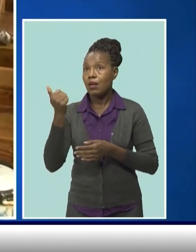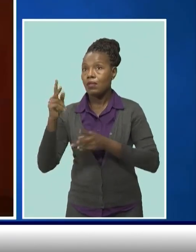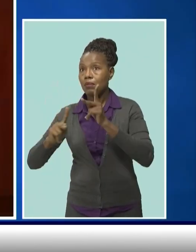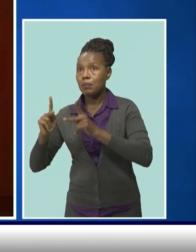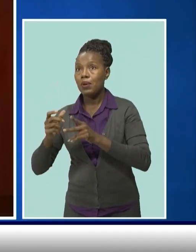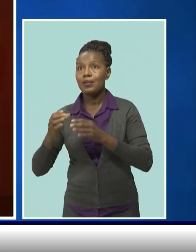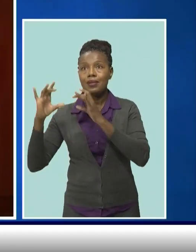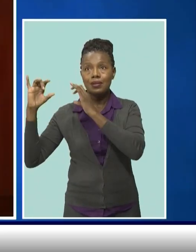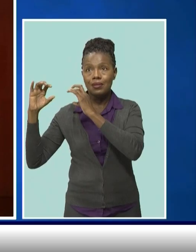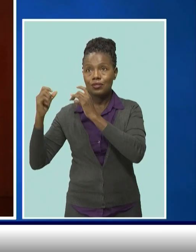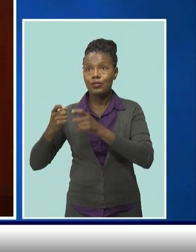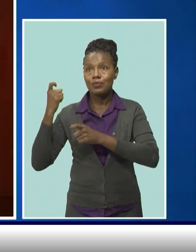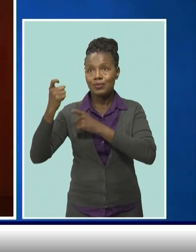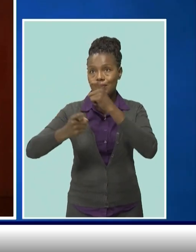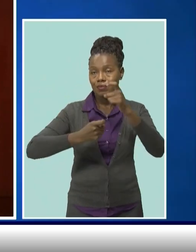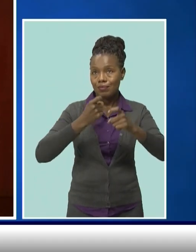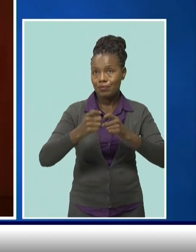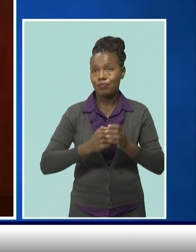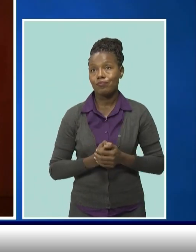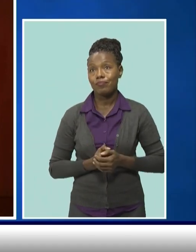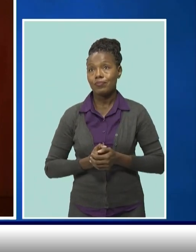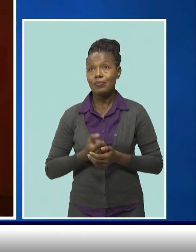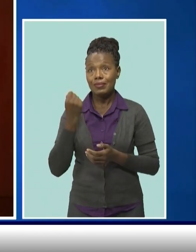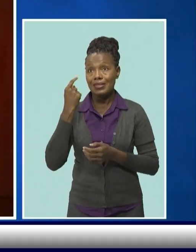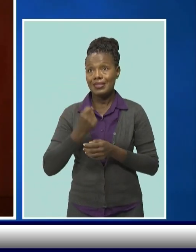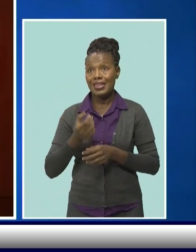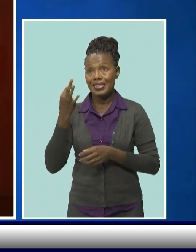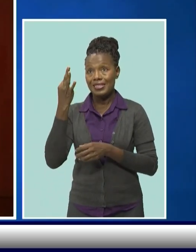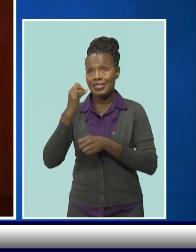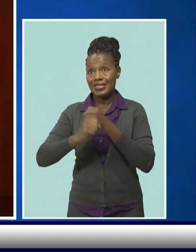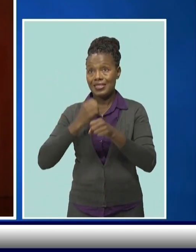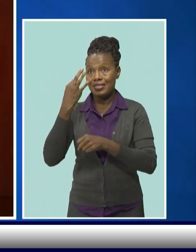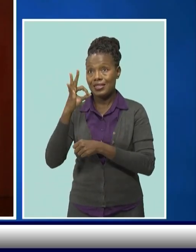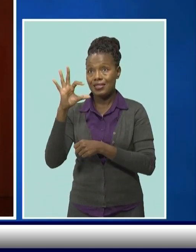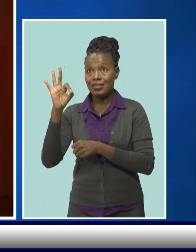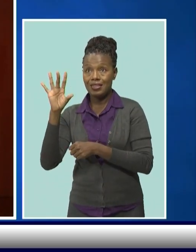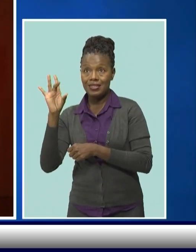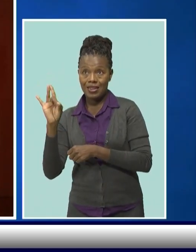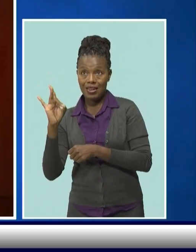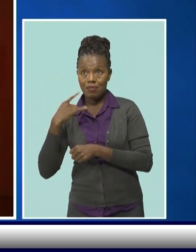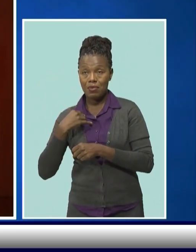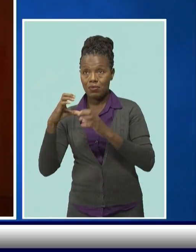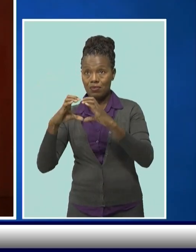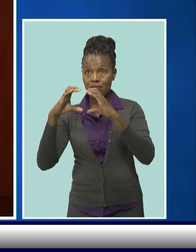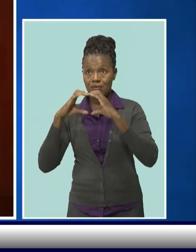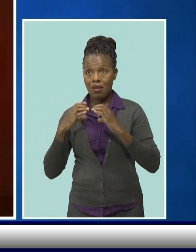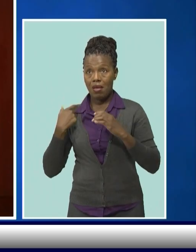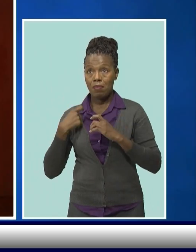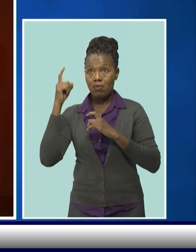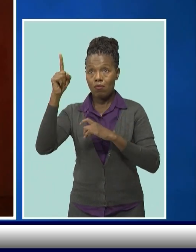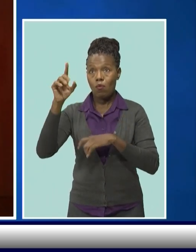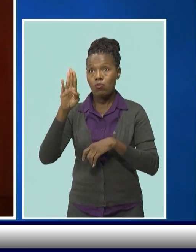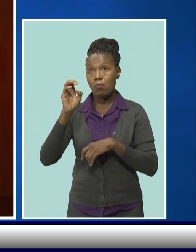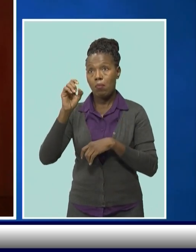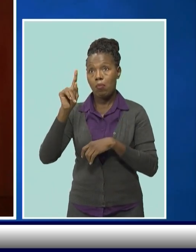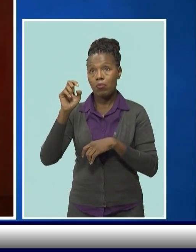was given a National Development Scholarship in 1998, which allowed me to go to college in Boston to have a free